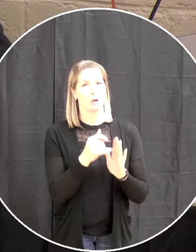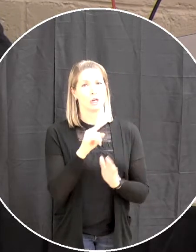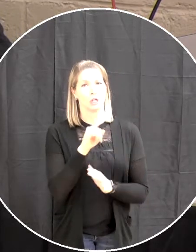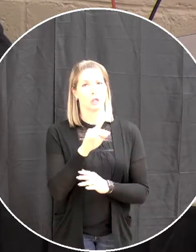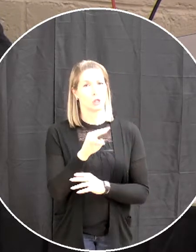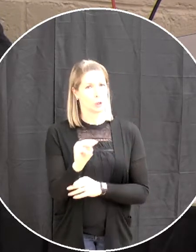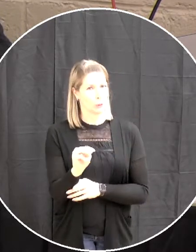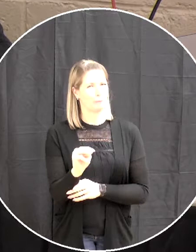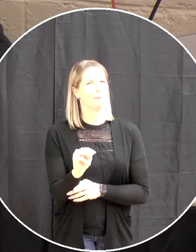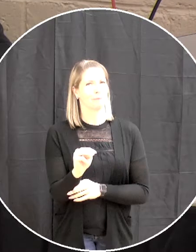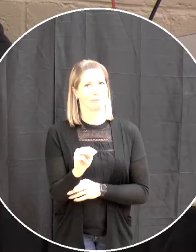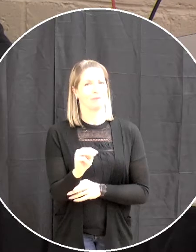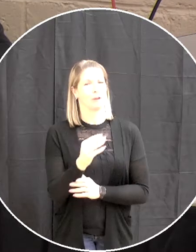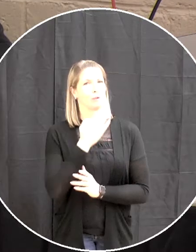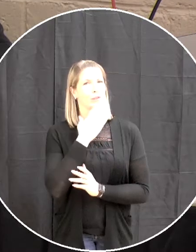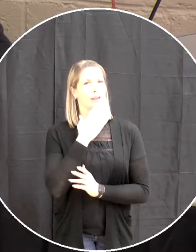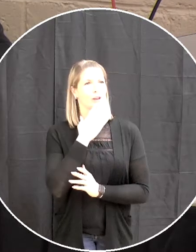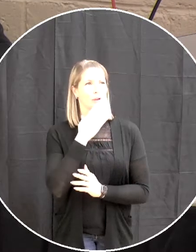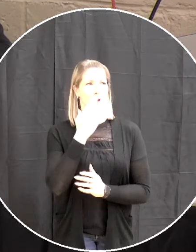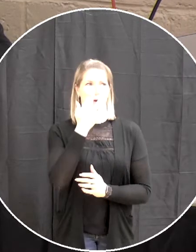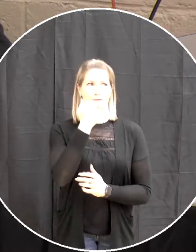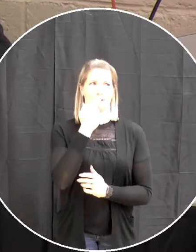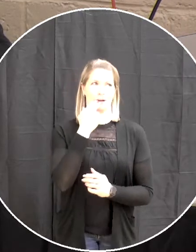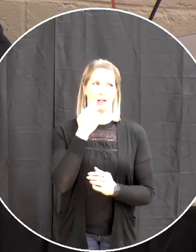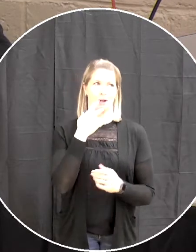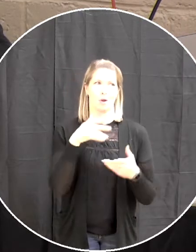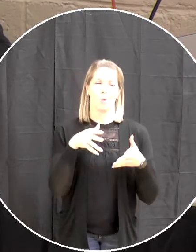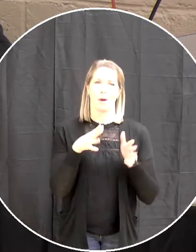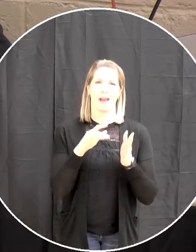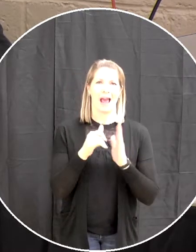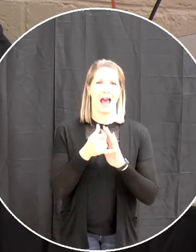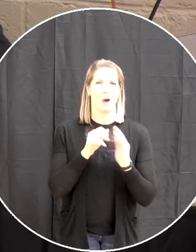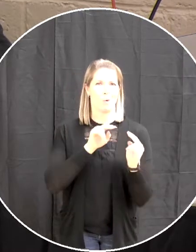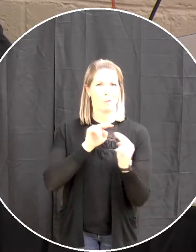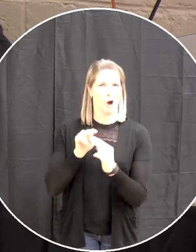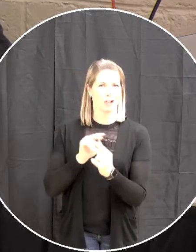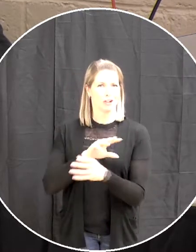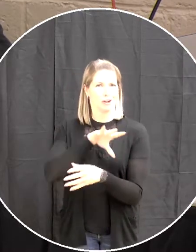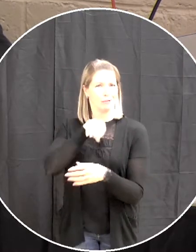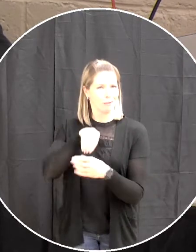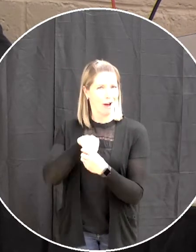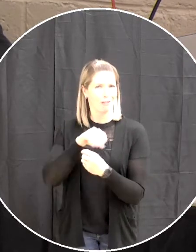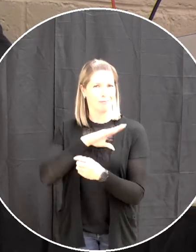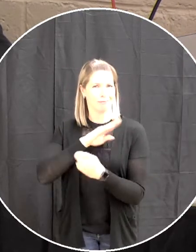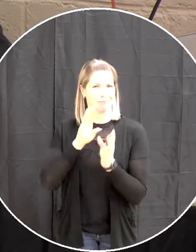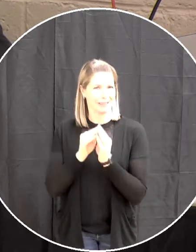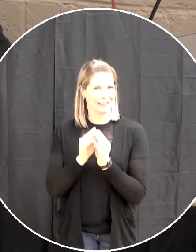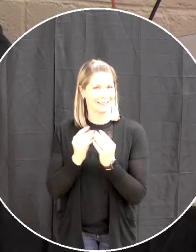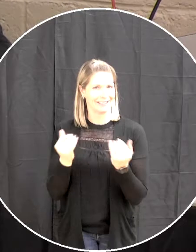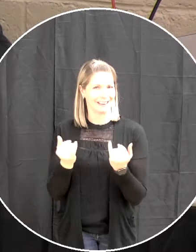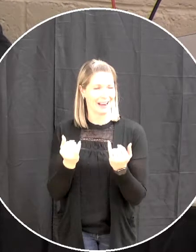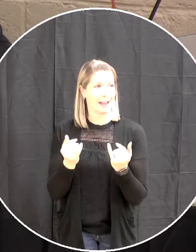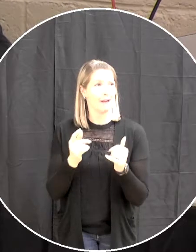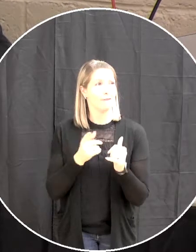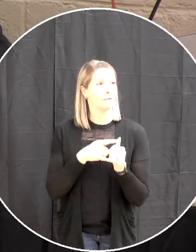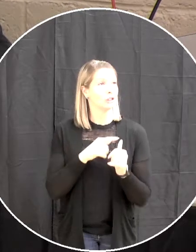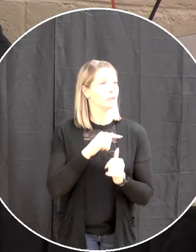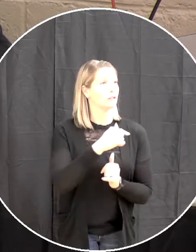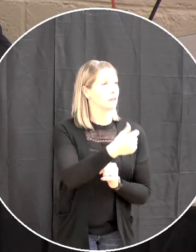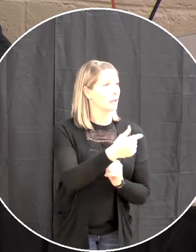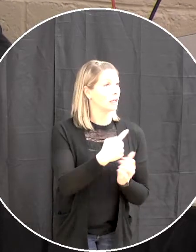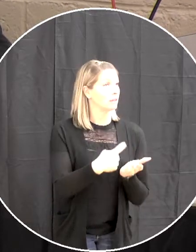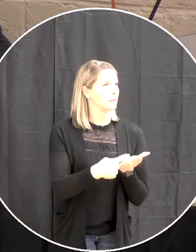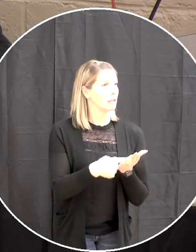report for the year for the English School District. I will turn to Steve to see if he has any commentary before the